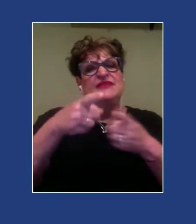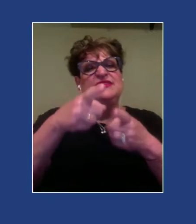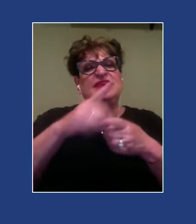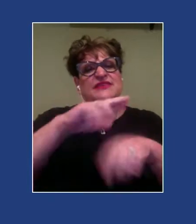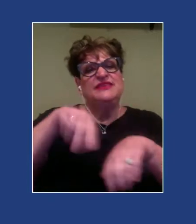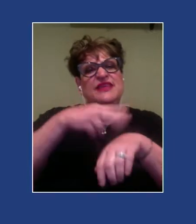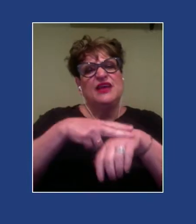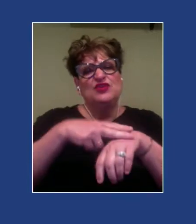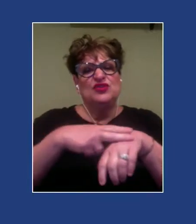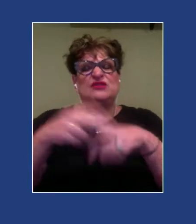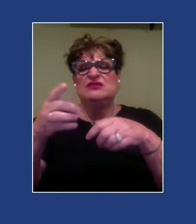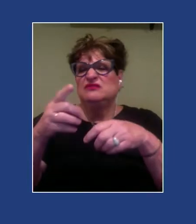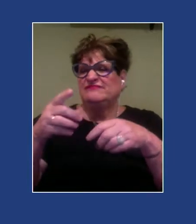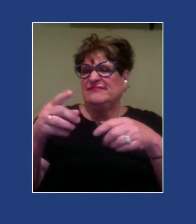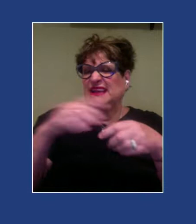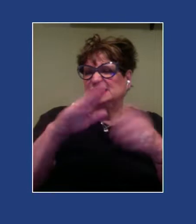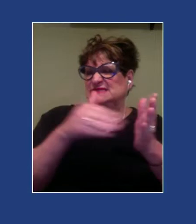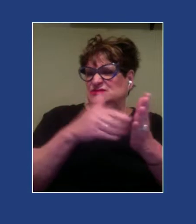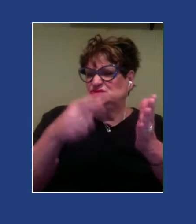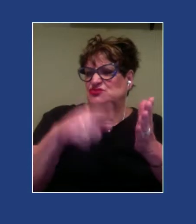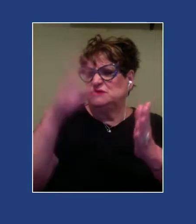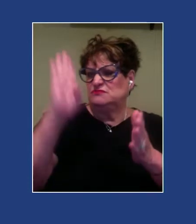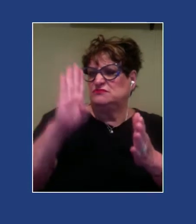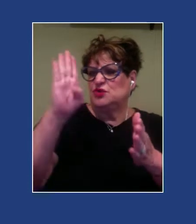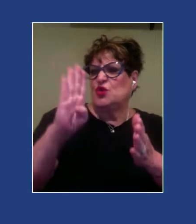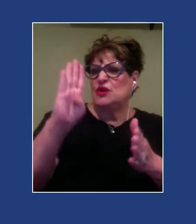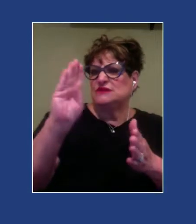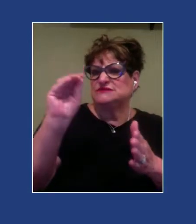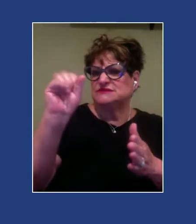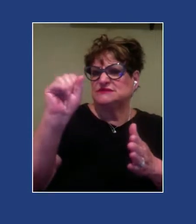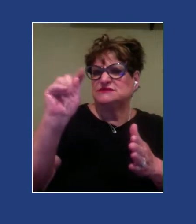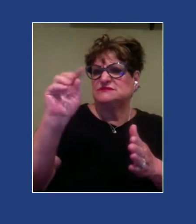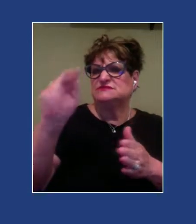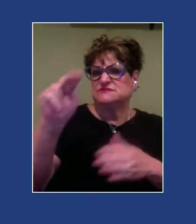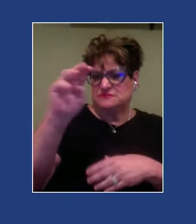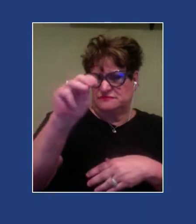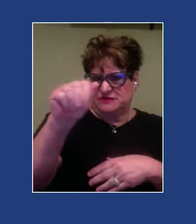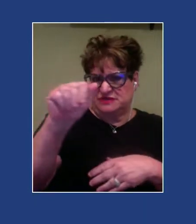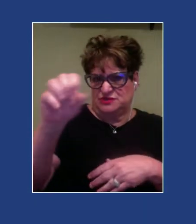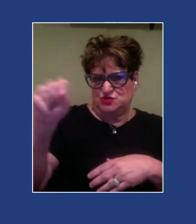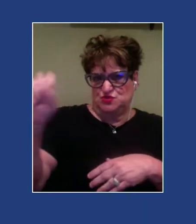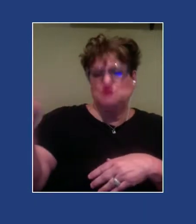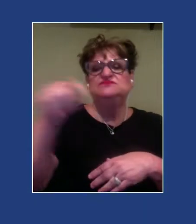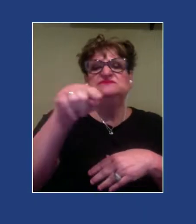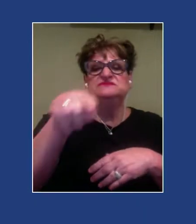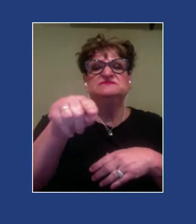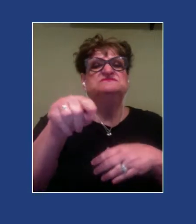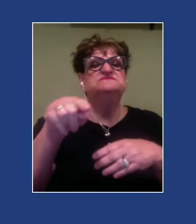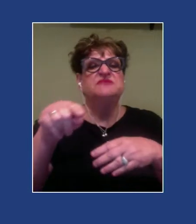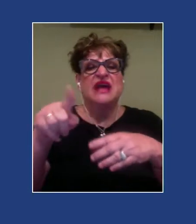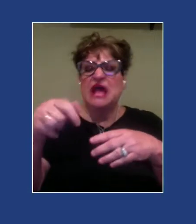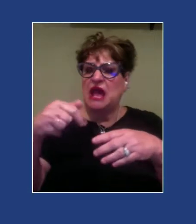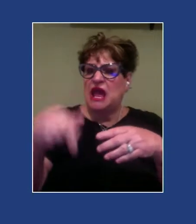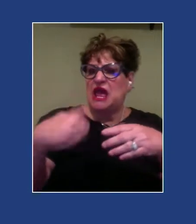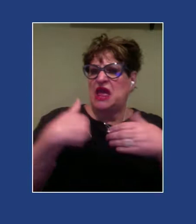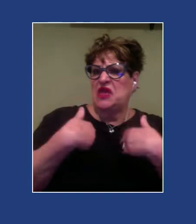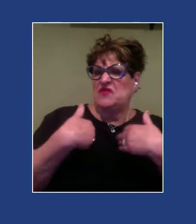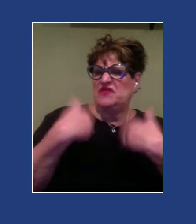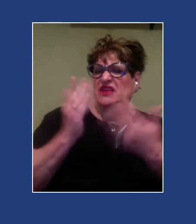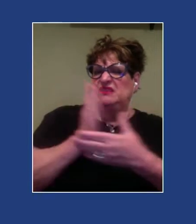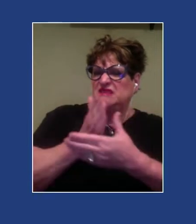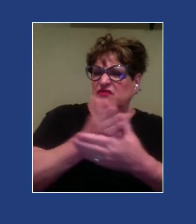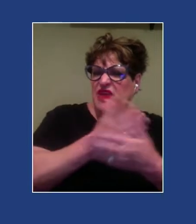in Boston. This is funded by the U.S. Bureau of Primary Health Care to implement evidence-informed interventions and